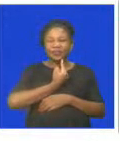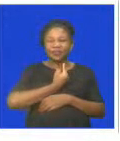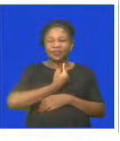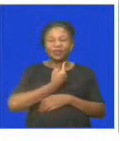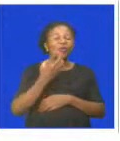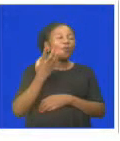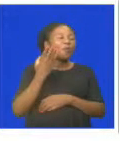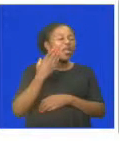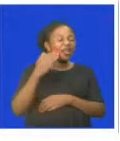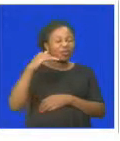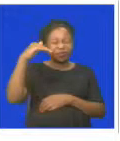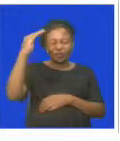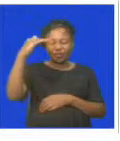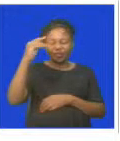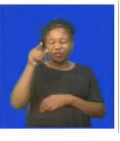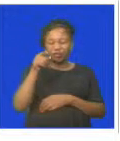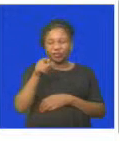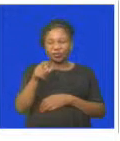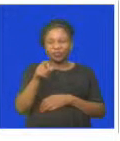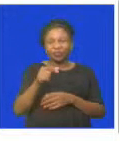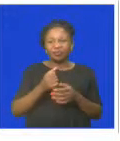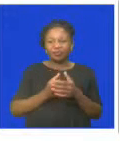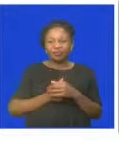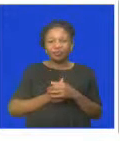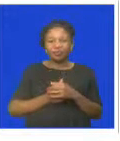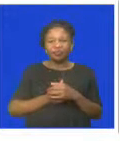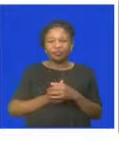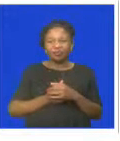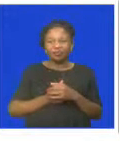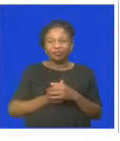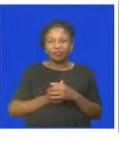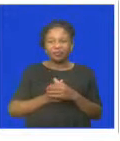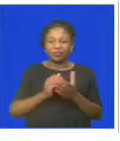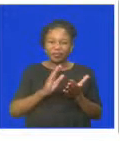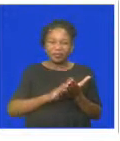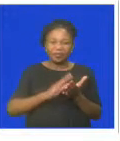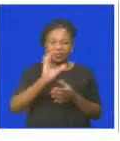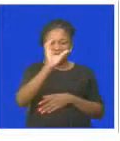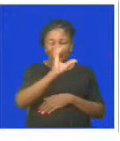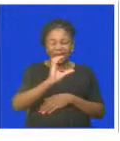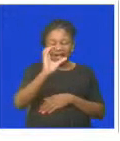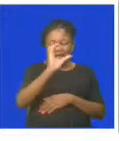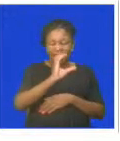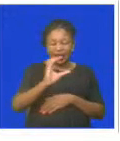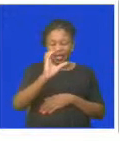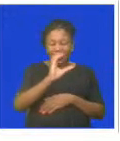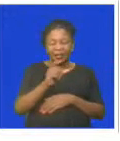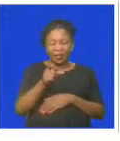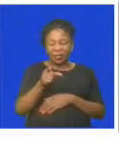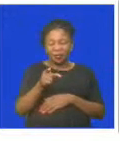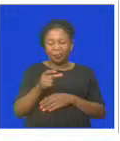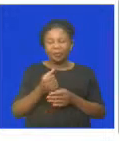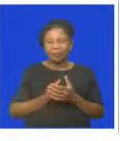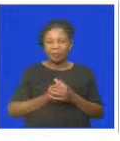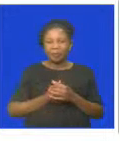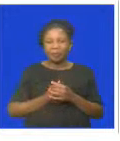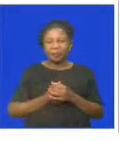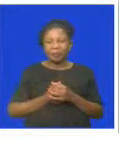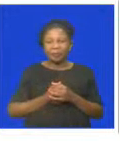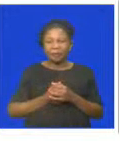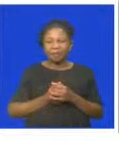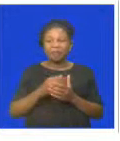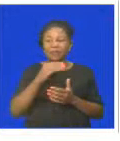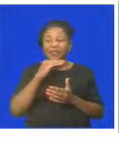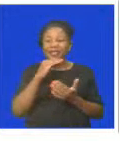old and on your drawing book and color it. So take out your drawing book. Just